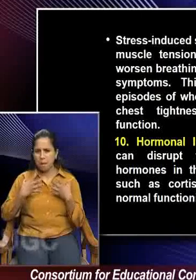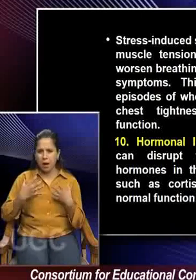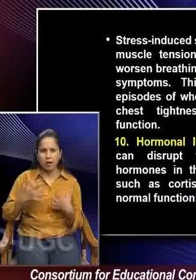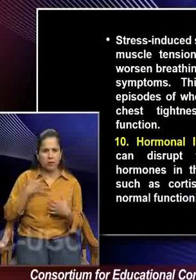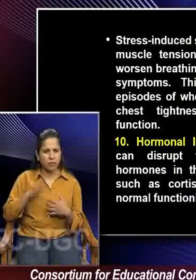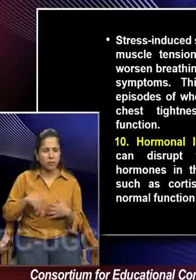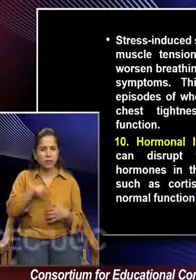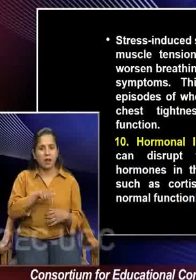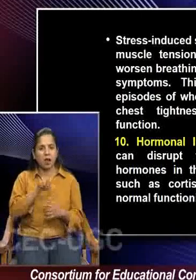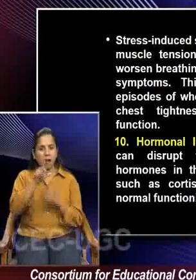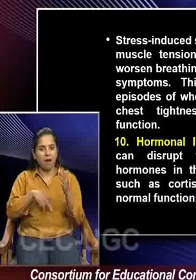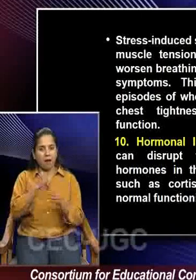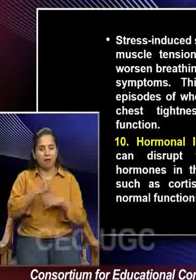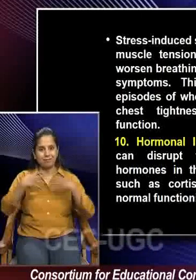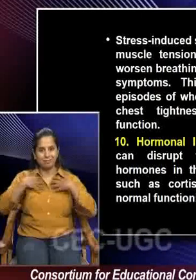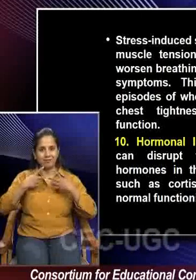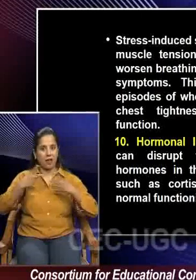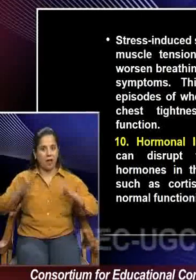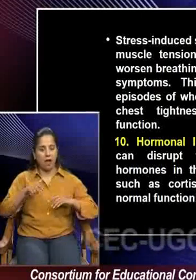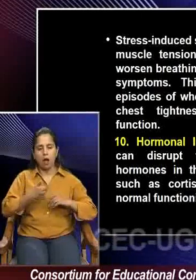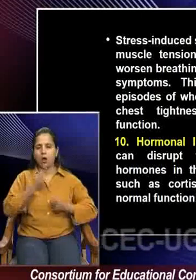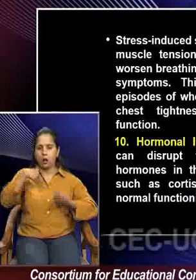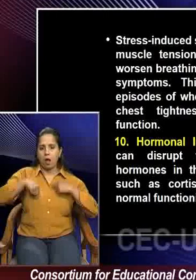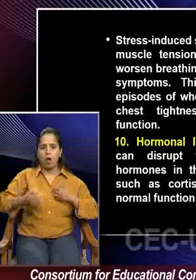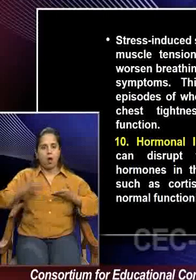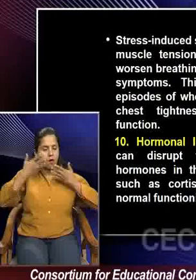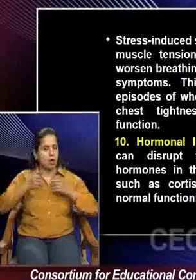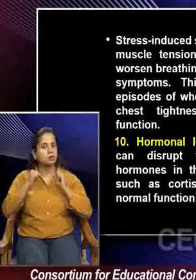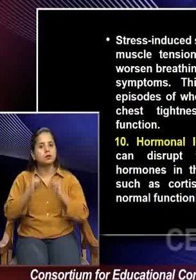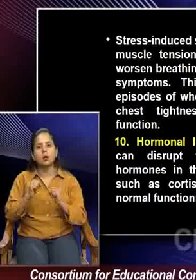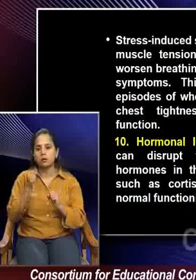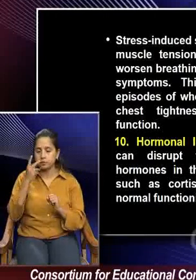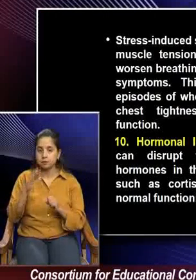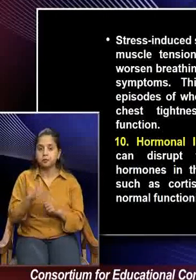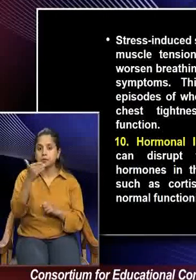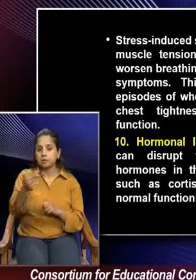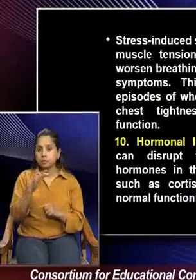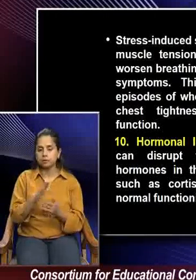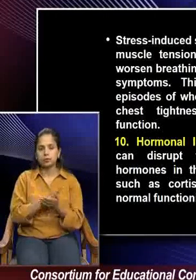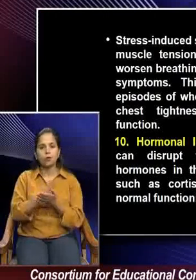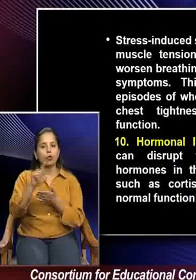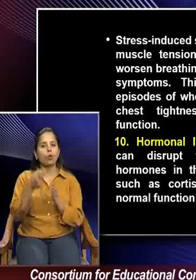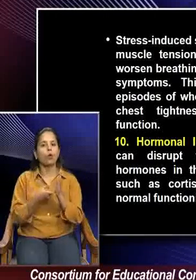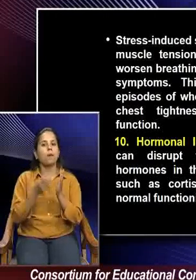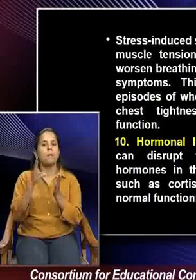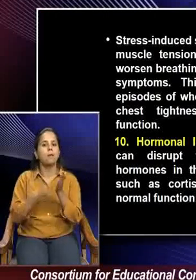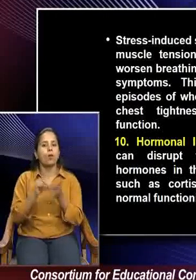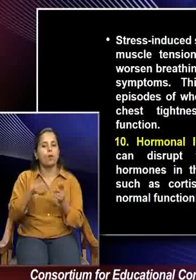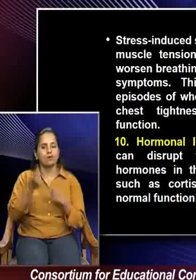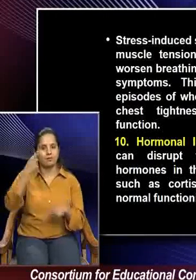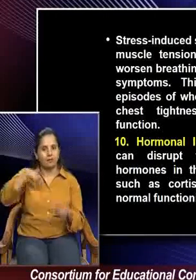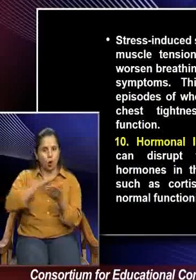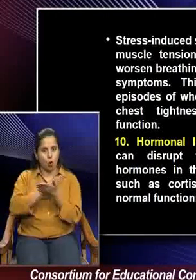lung functioning. Next we have is a hormonal